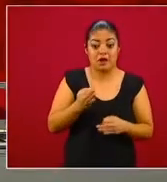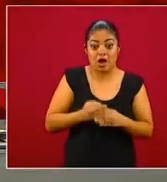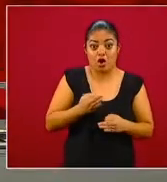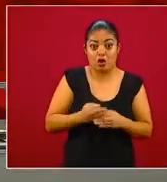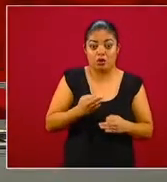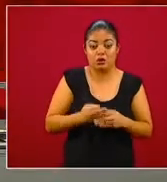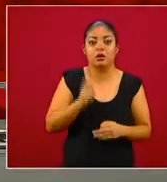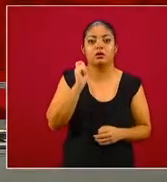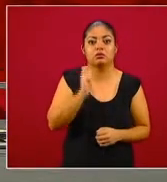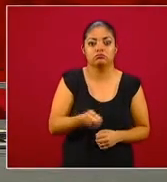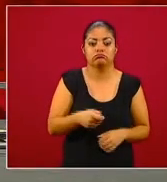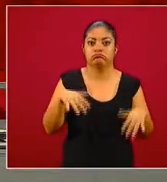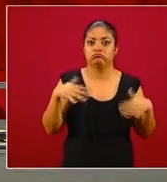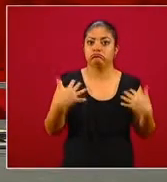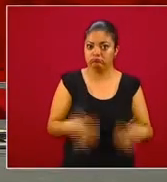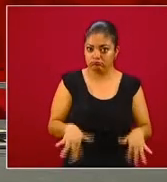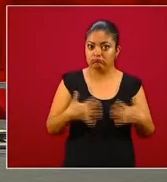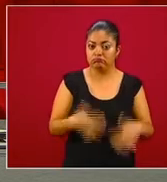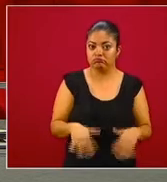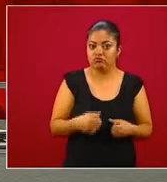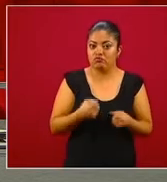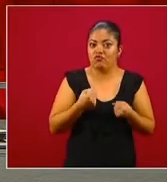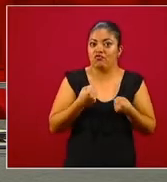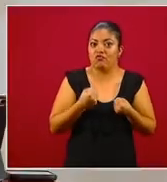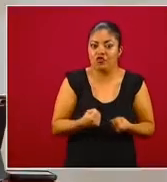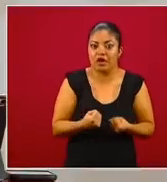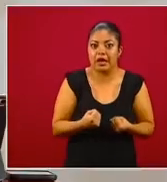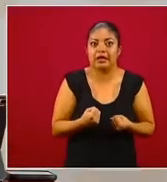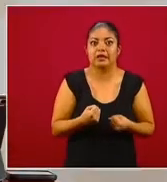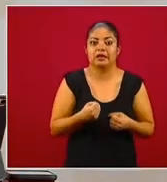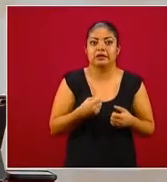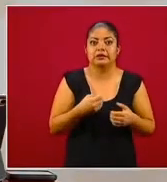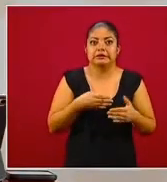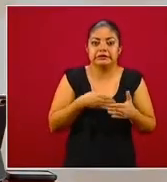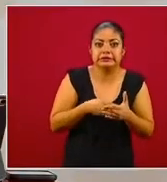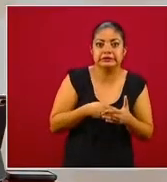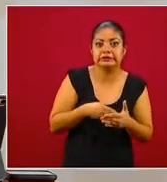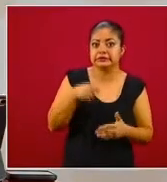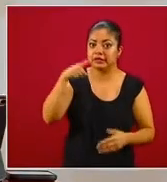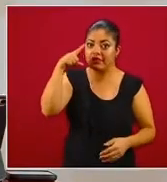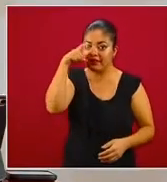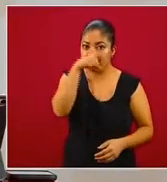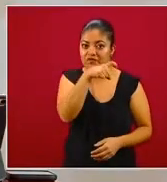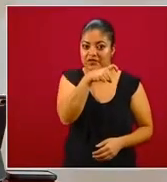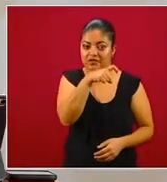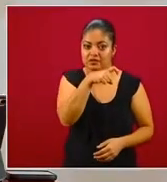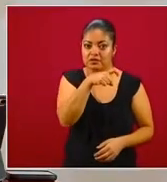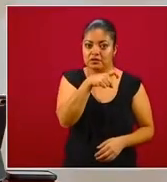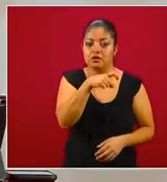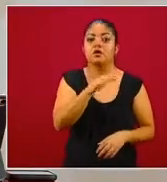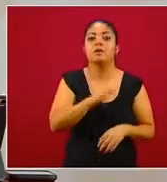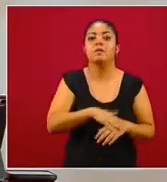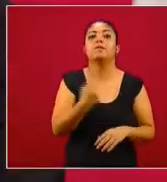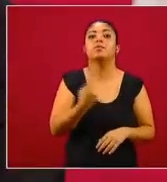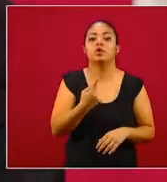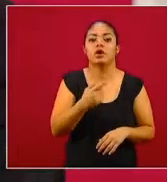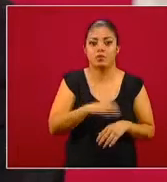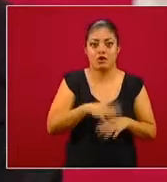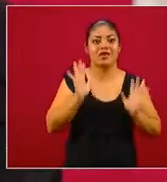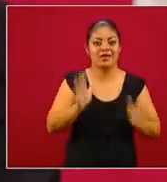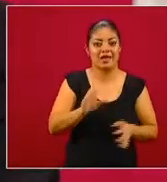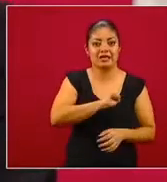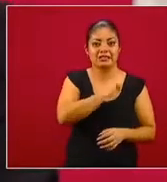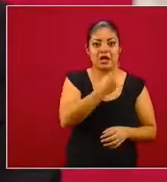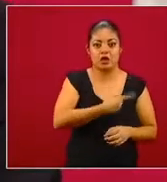get to sumamente today. retador, And this has been no so deja de ser challenging, and the retador, challenge does not wane. con un sistema de salud Especially, but we have expandido